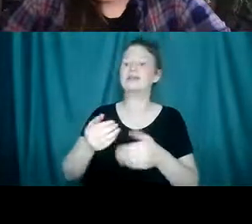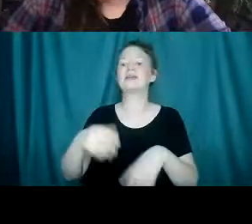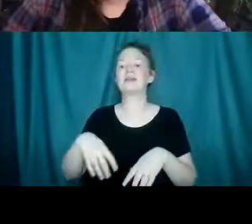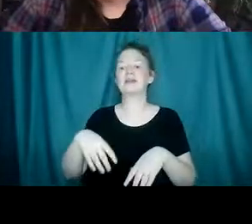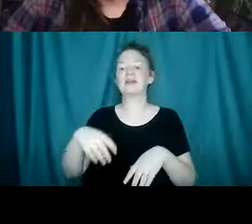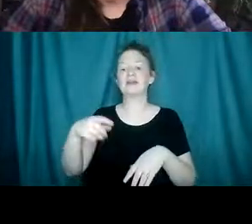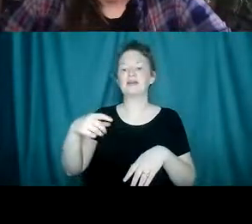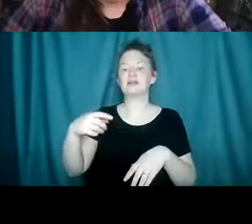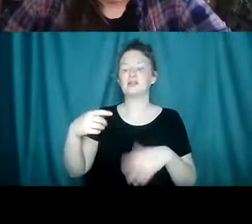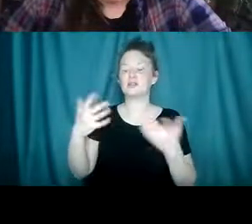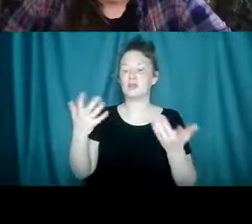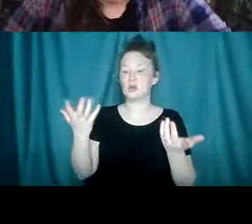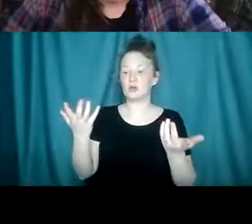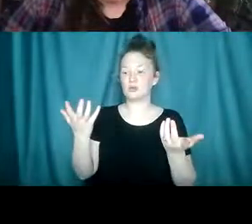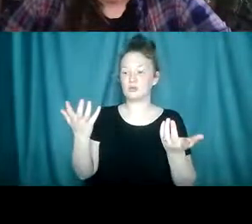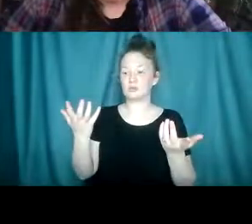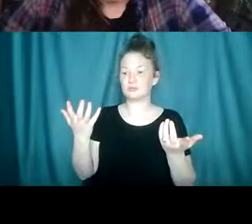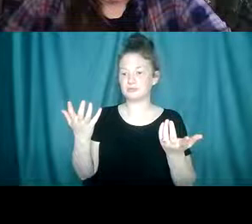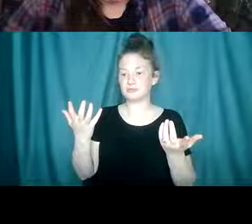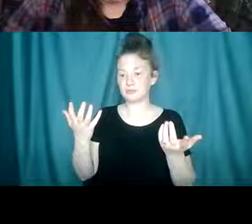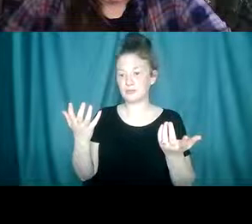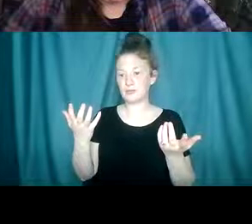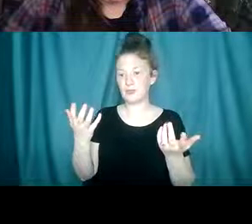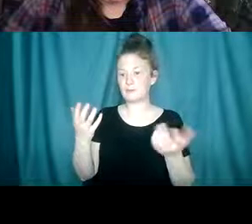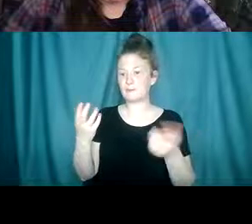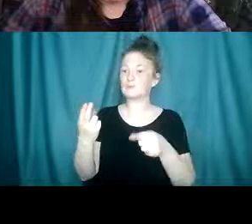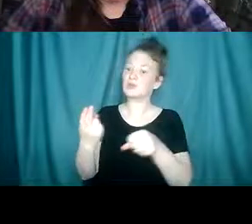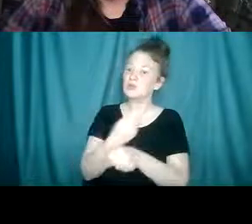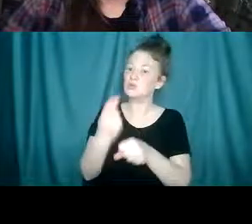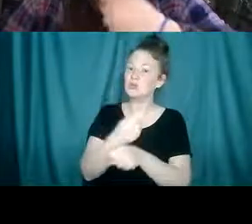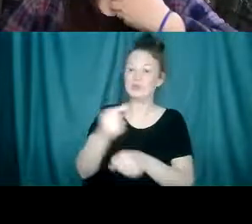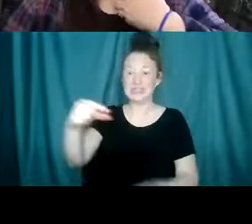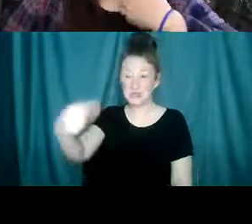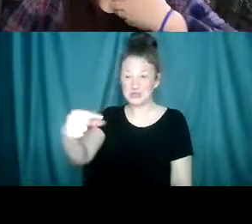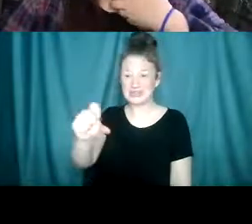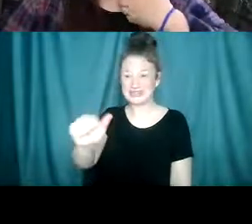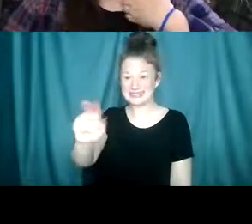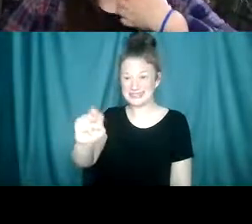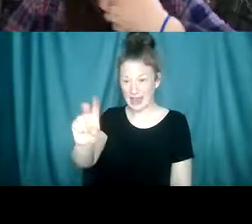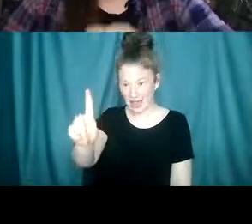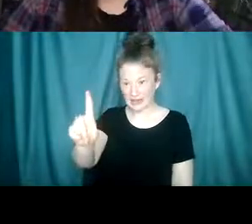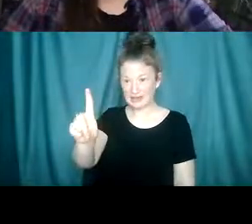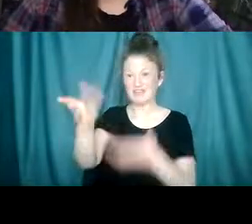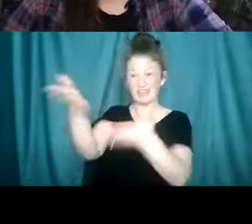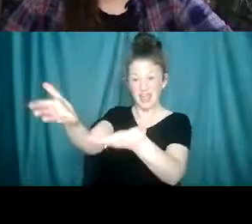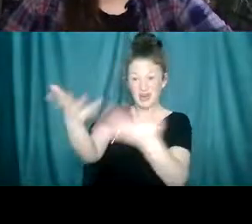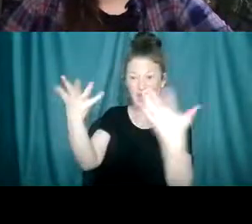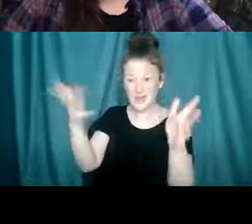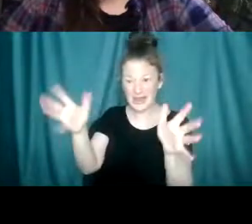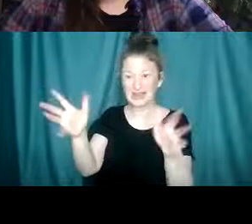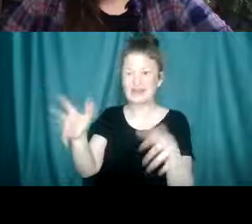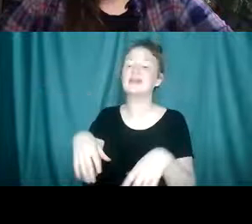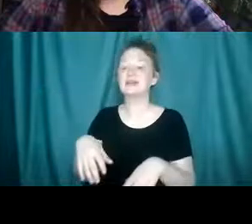or using olivine, which is the other green sand. So there's another talk to, they want to